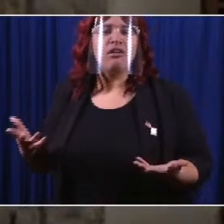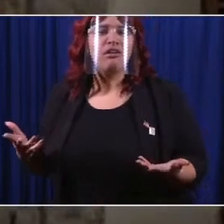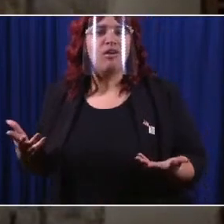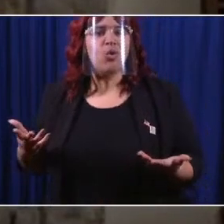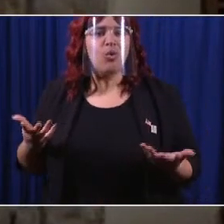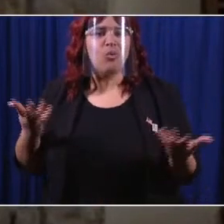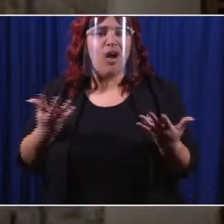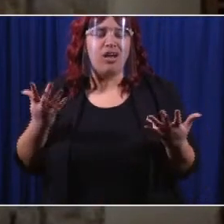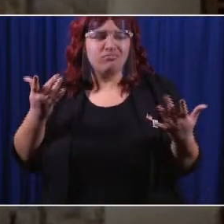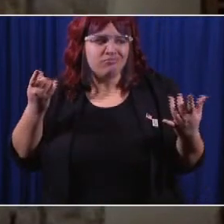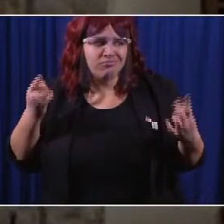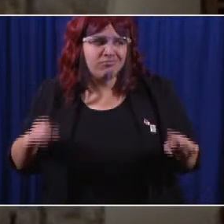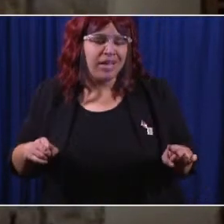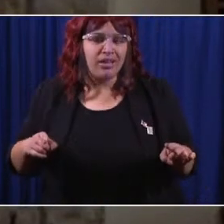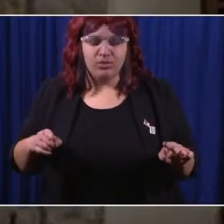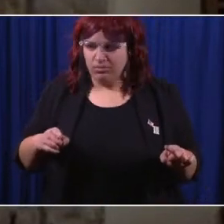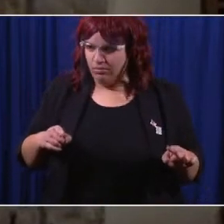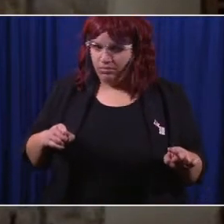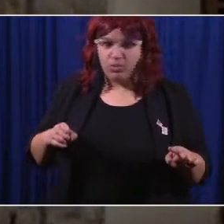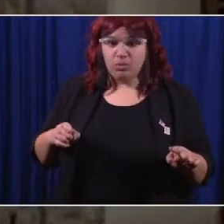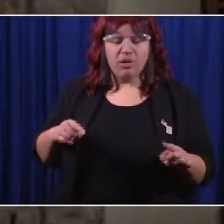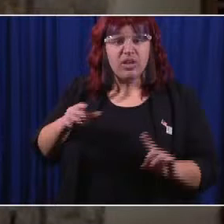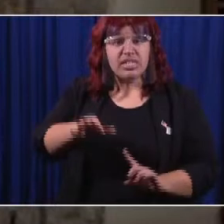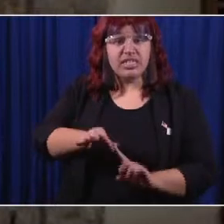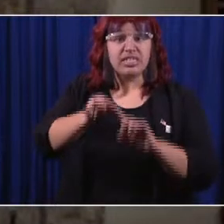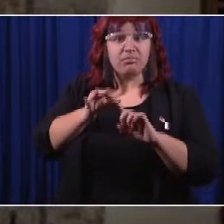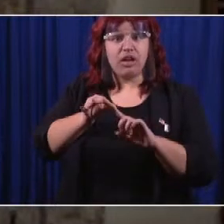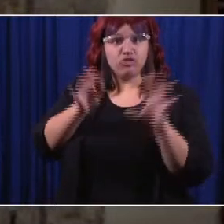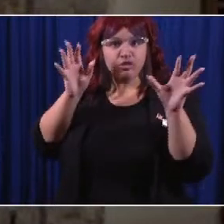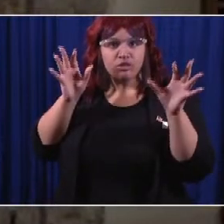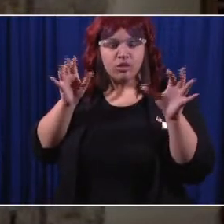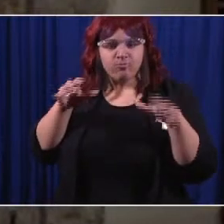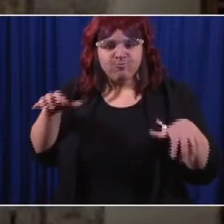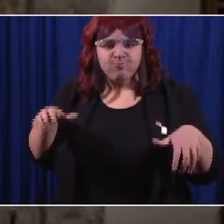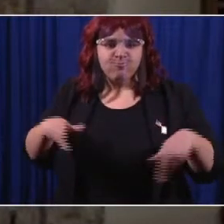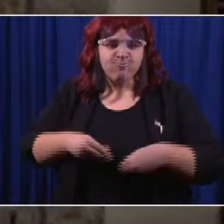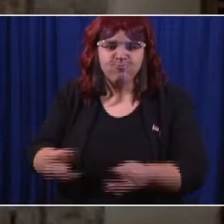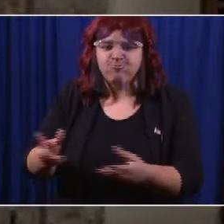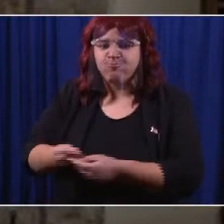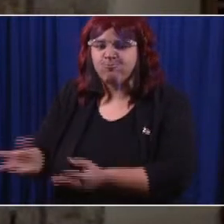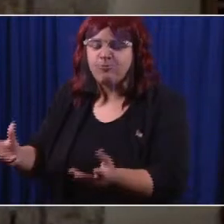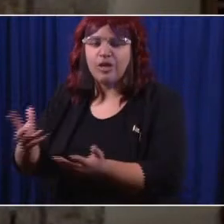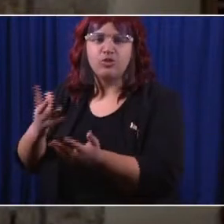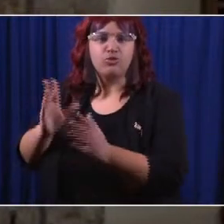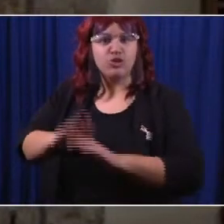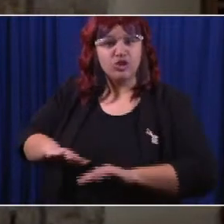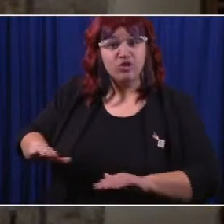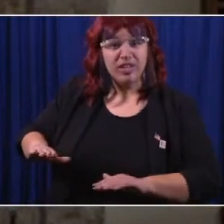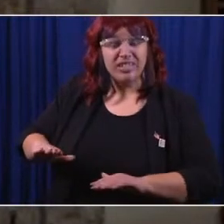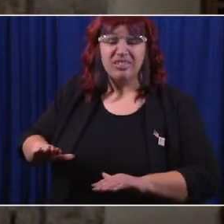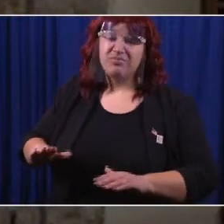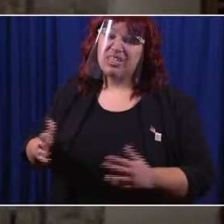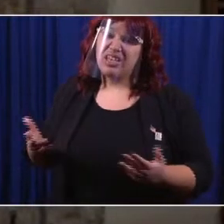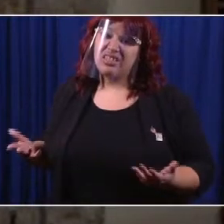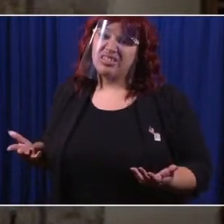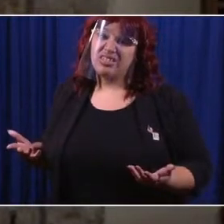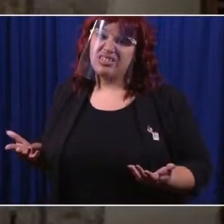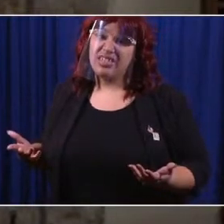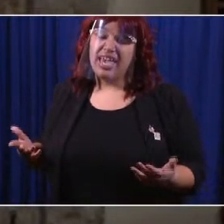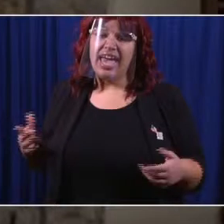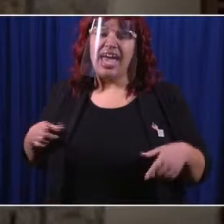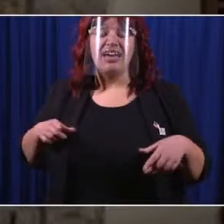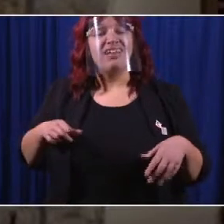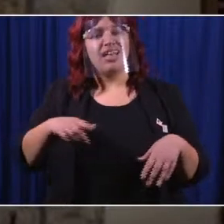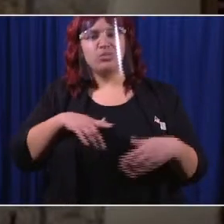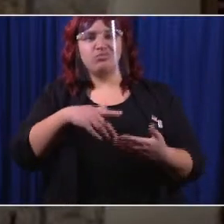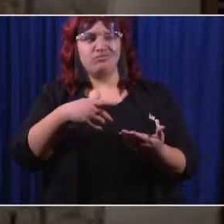roll out with children, any special efforts going on there, because I know certainly the science can be different when we're talking about